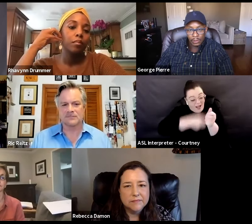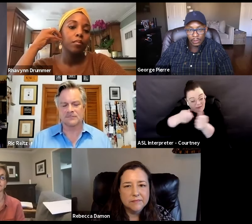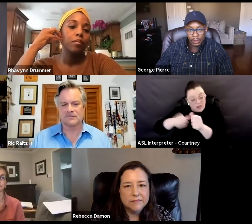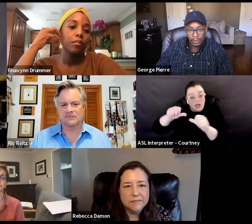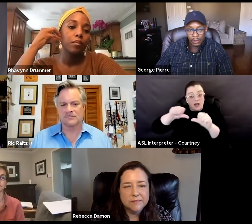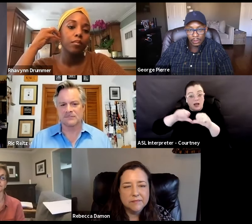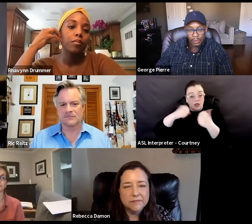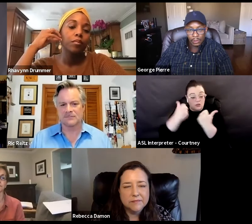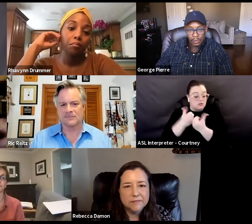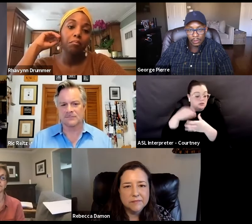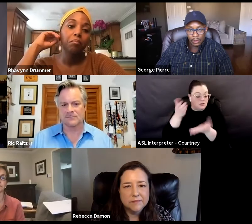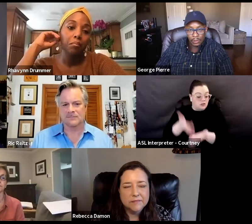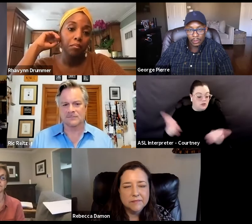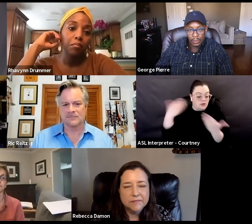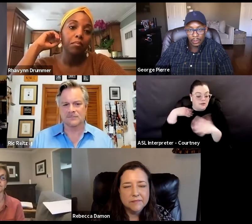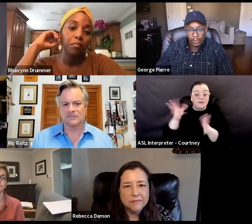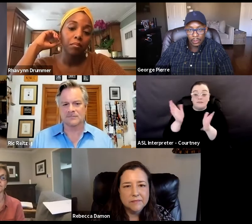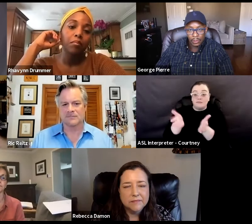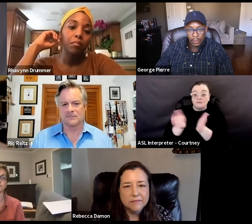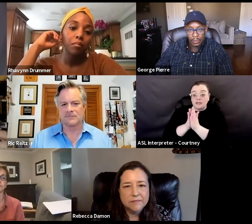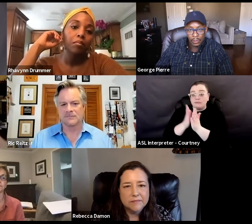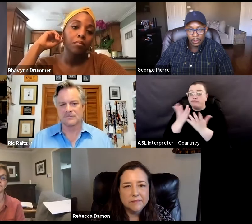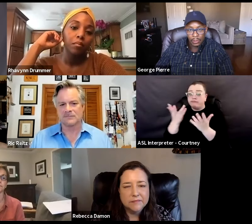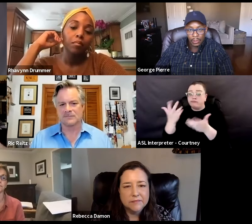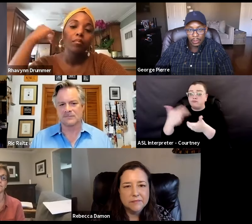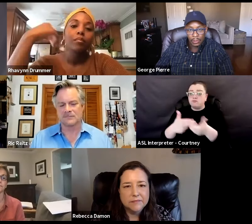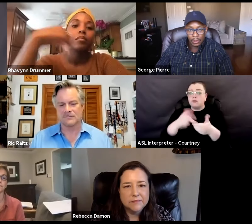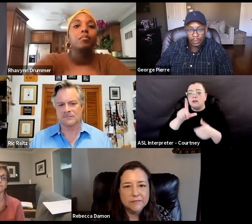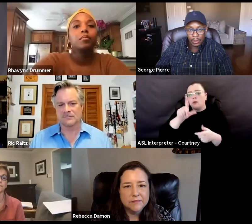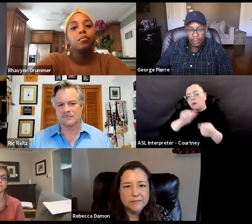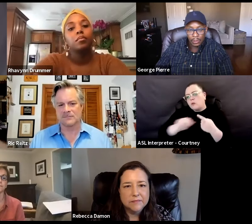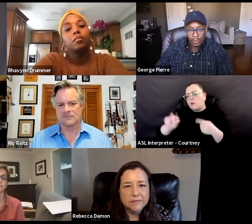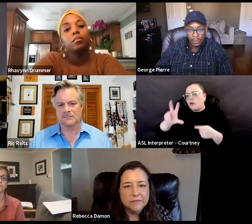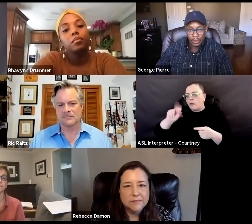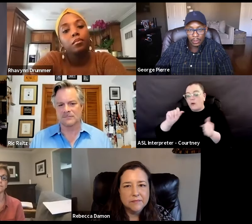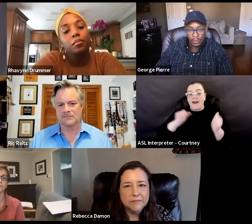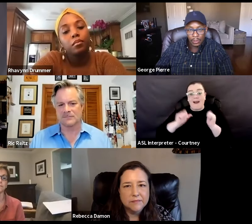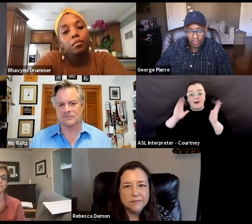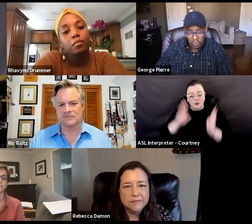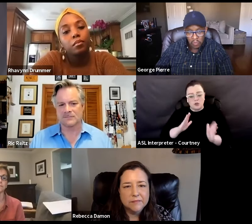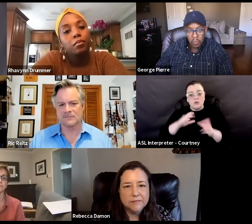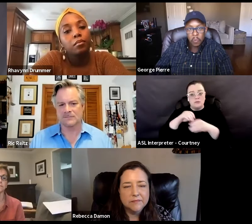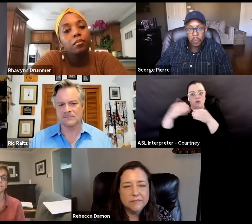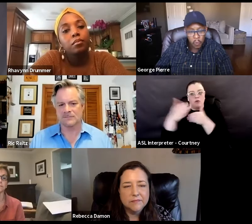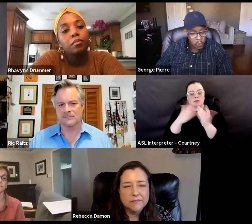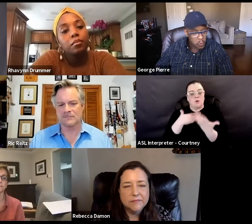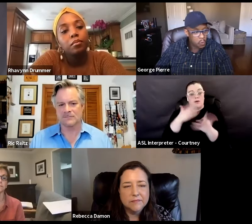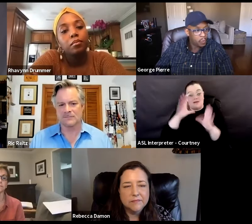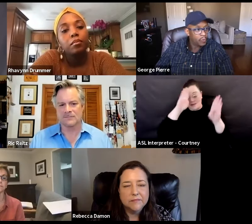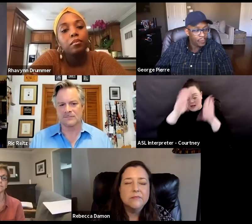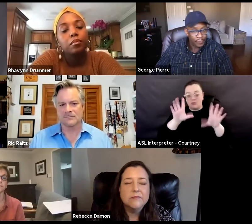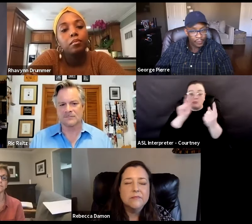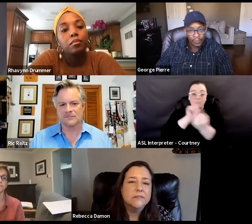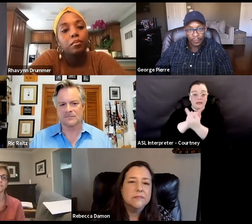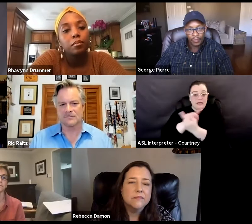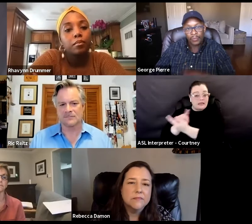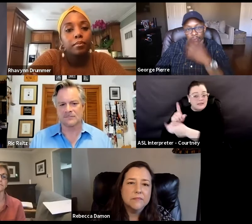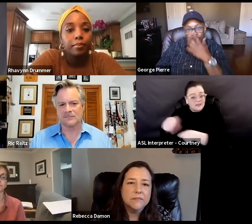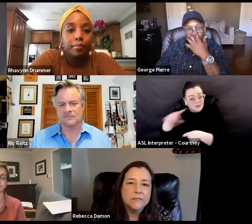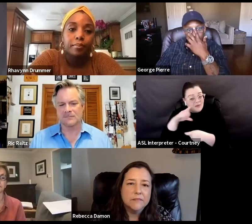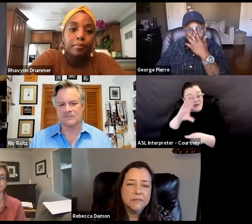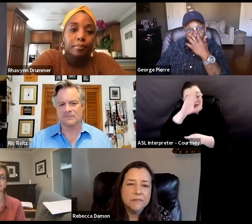their actors into a Zoom room for us to meet and get to talk to of talent that we had never